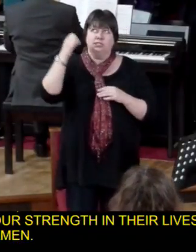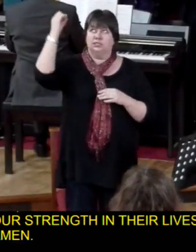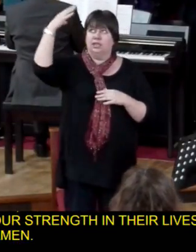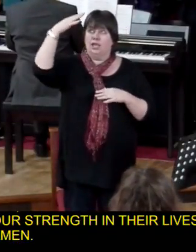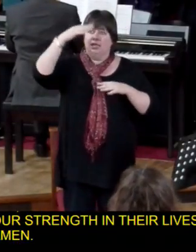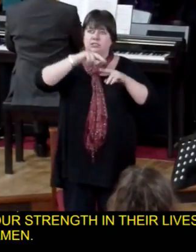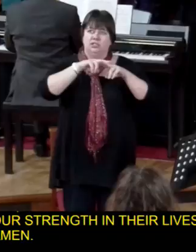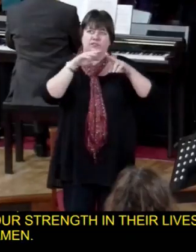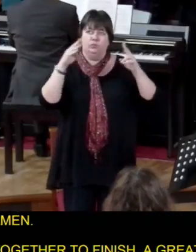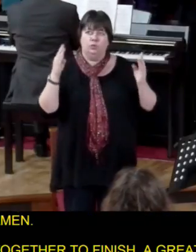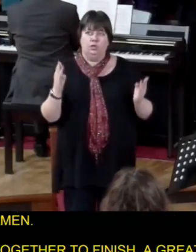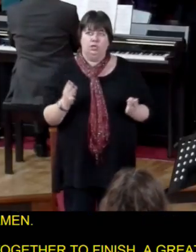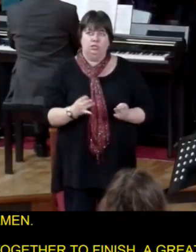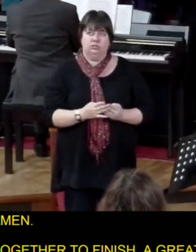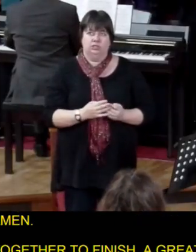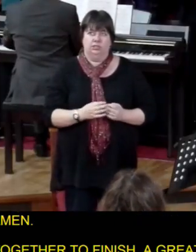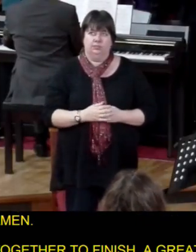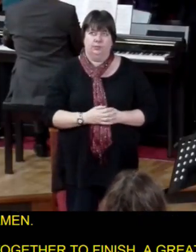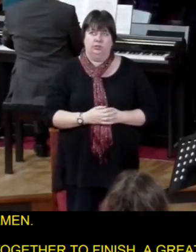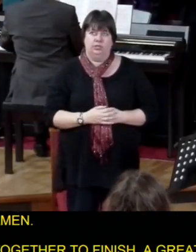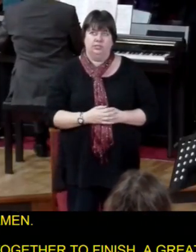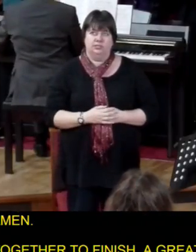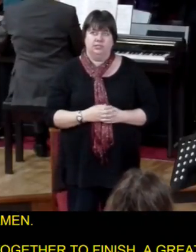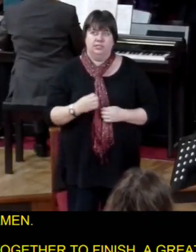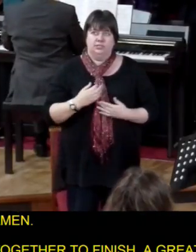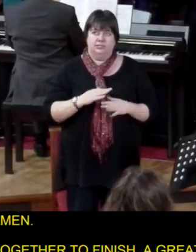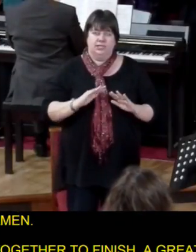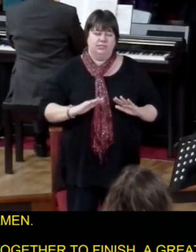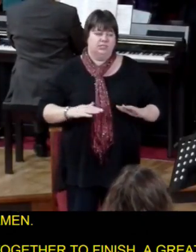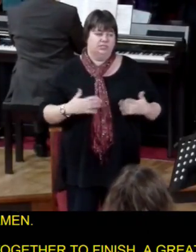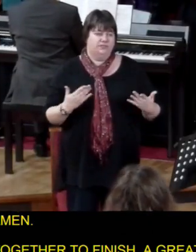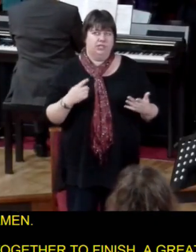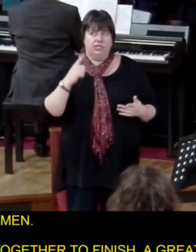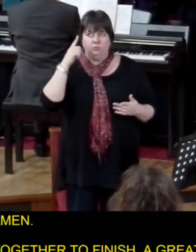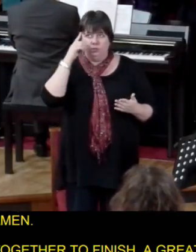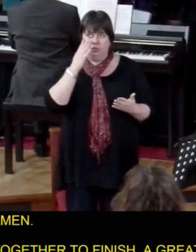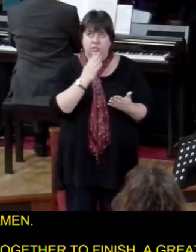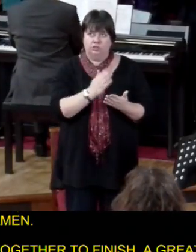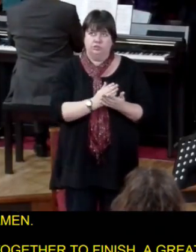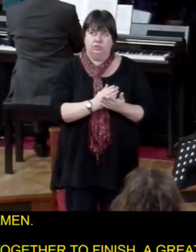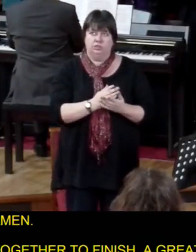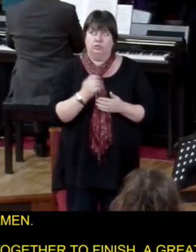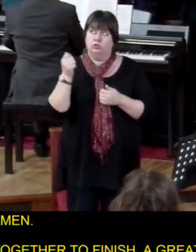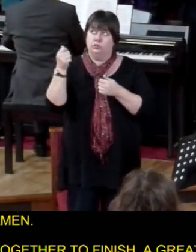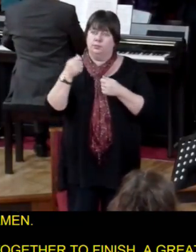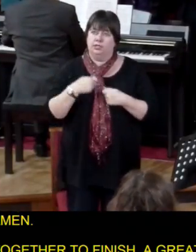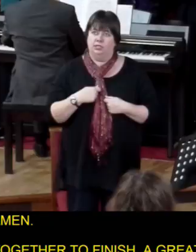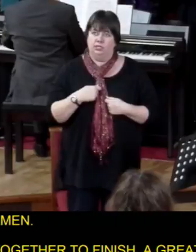Thank you.